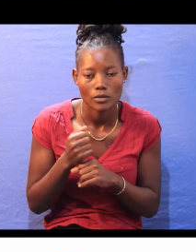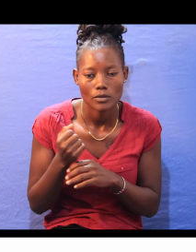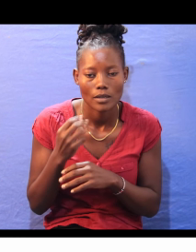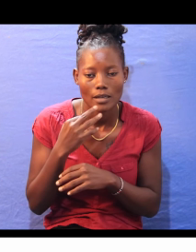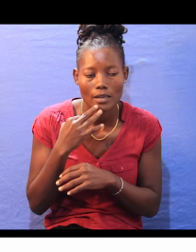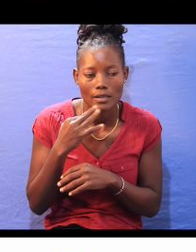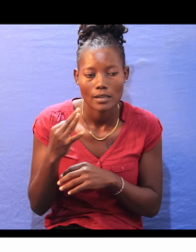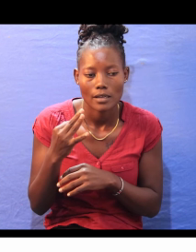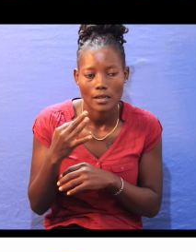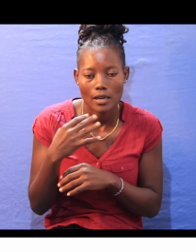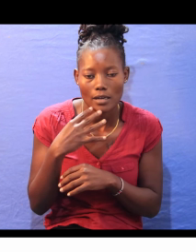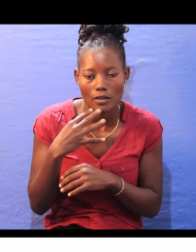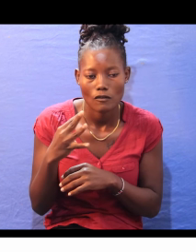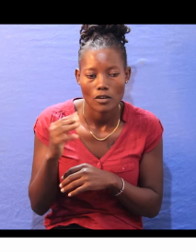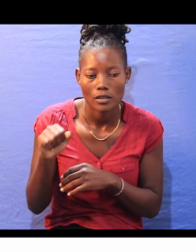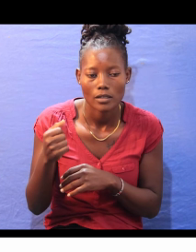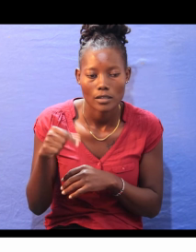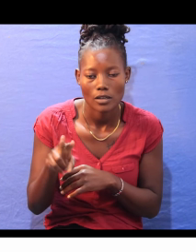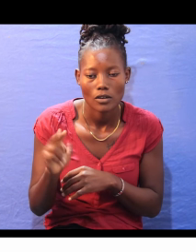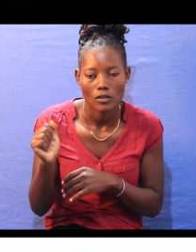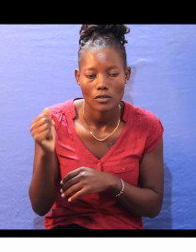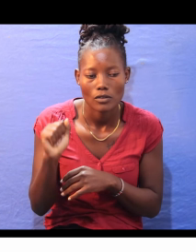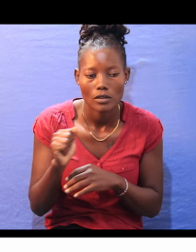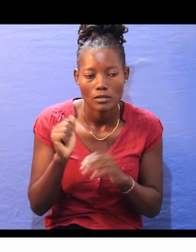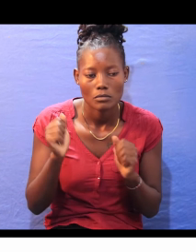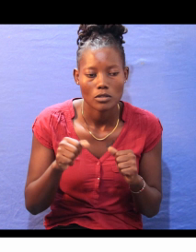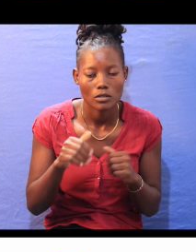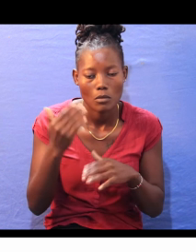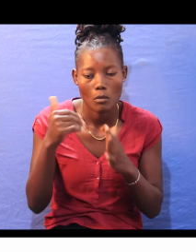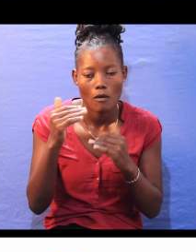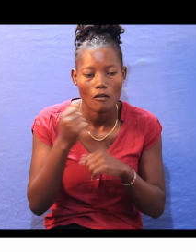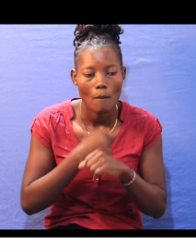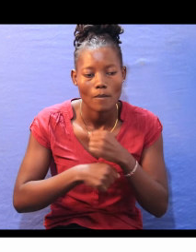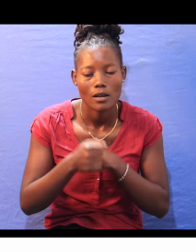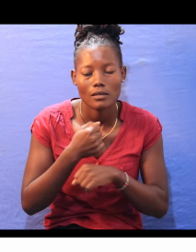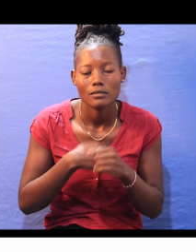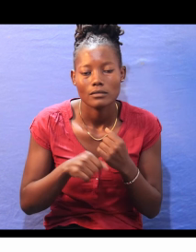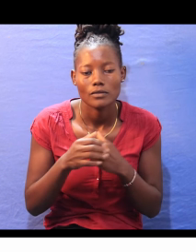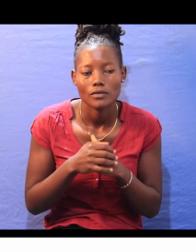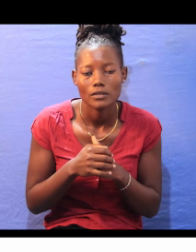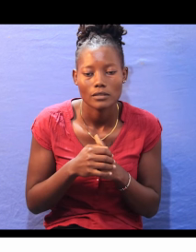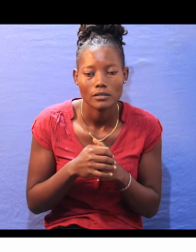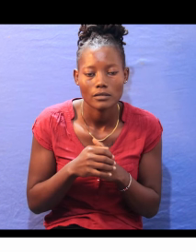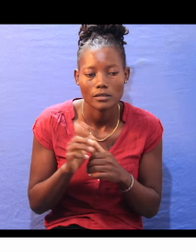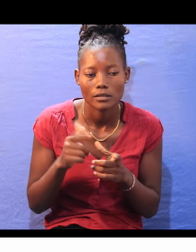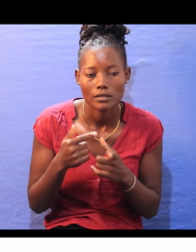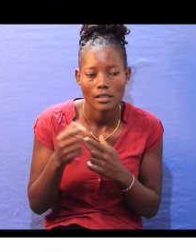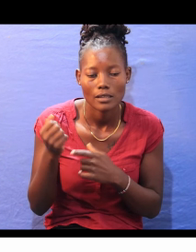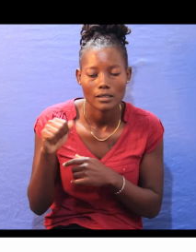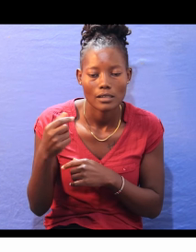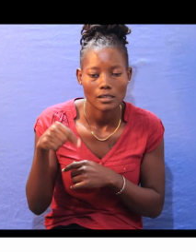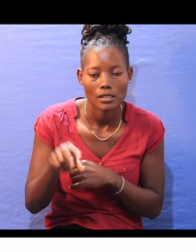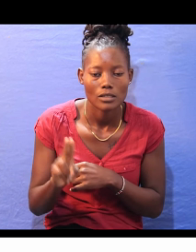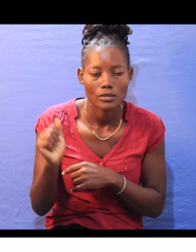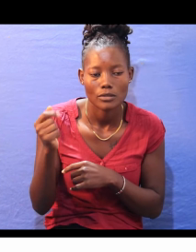400 pounds in order to perform an activity, sporting activity, efficiently, squatting